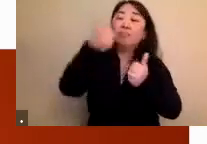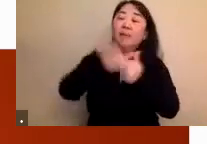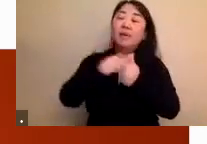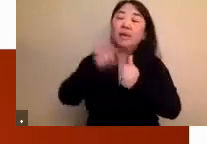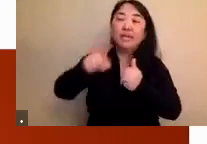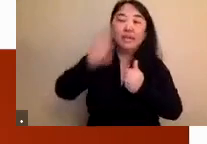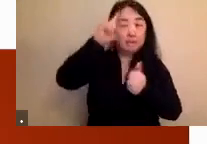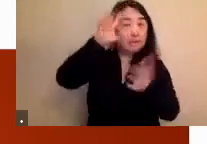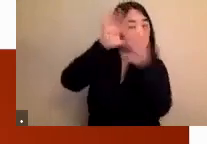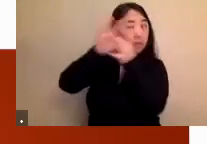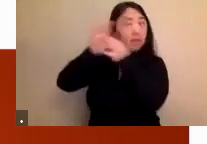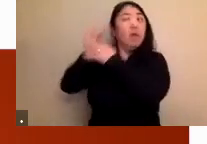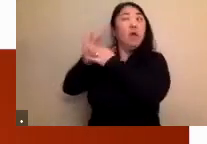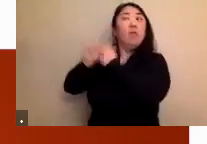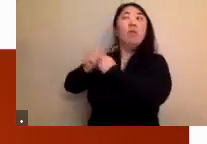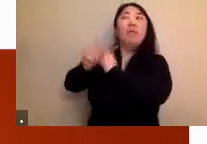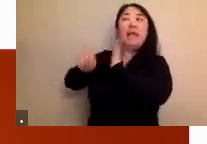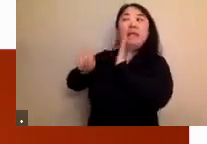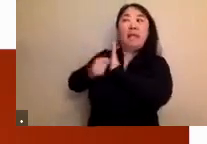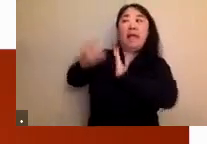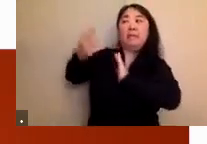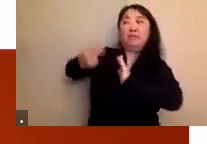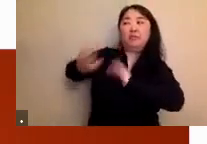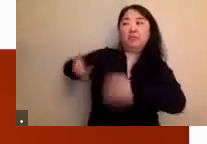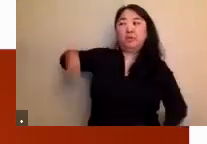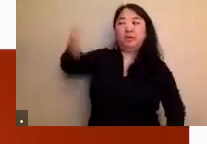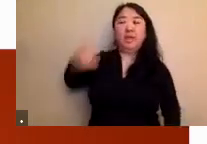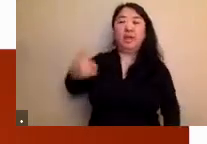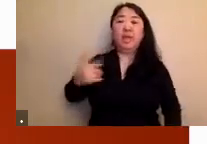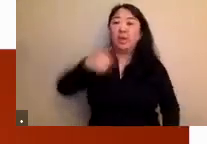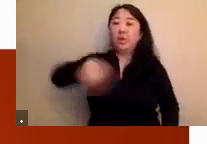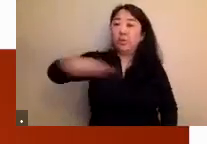think about the communities that we didn't live in?